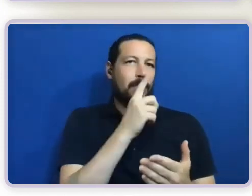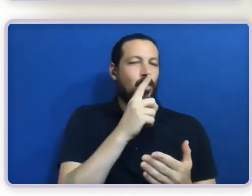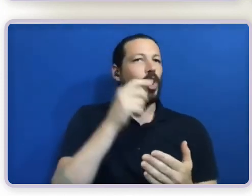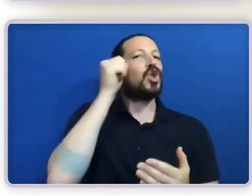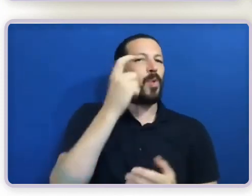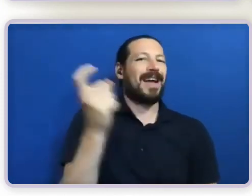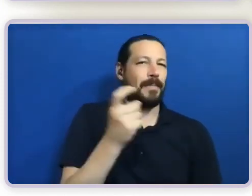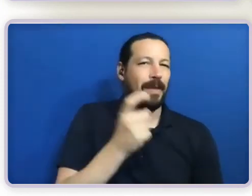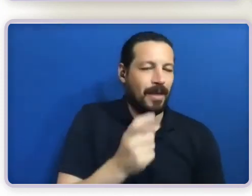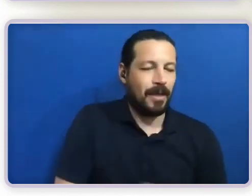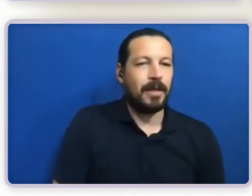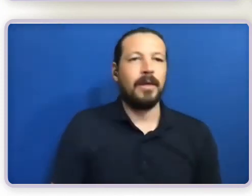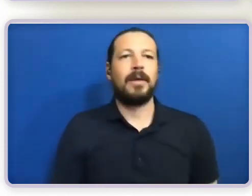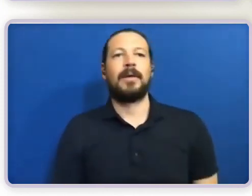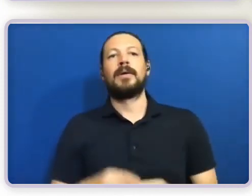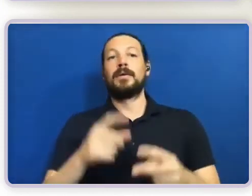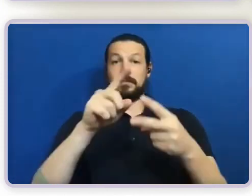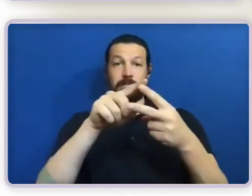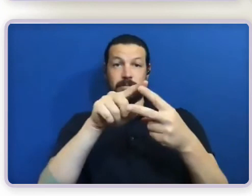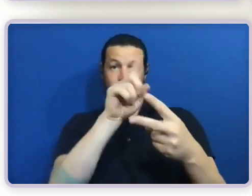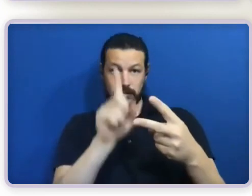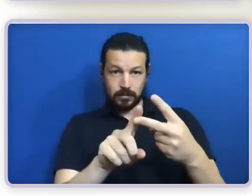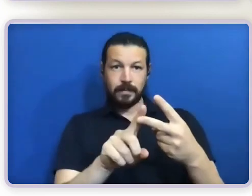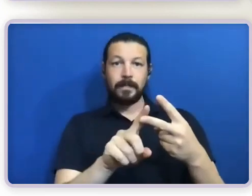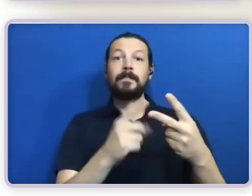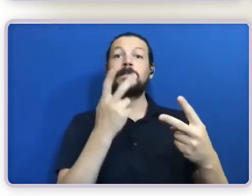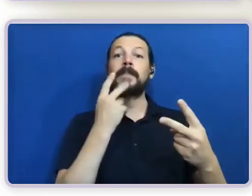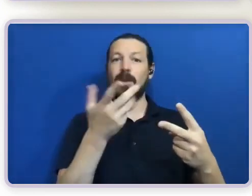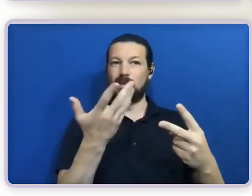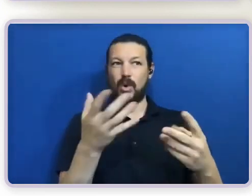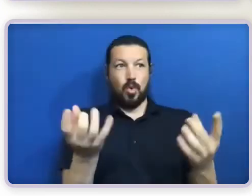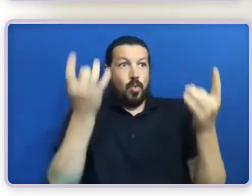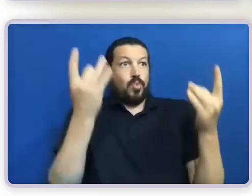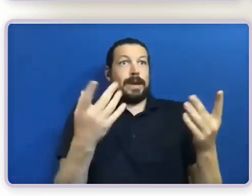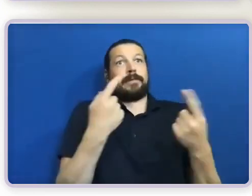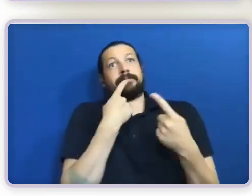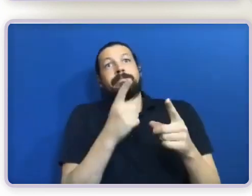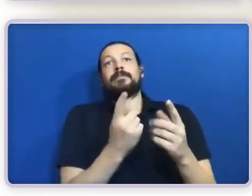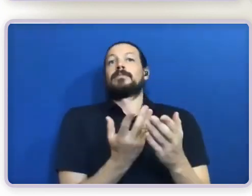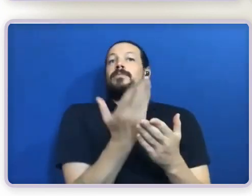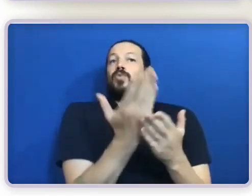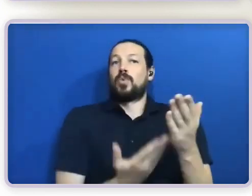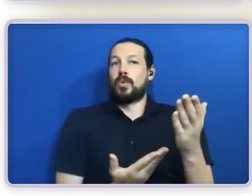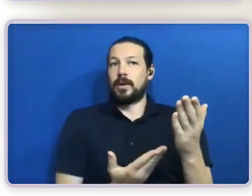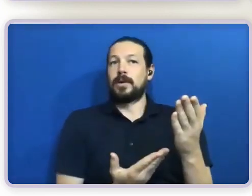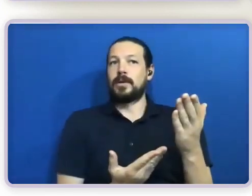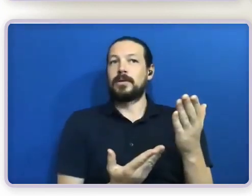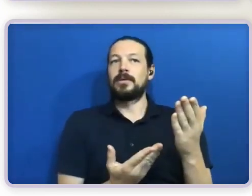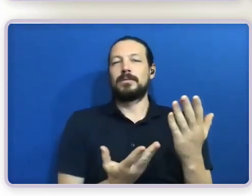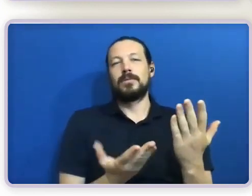And another way might be if you've already provided your story in a